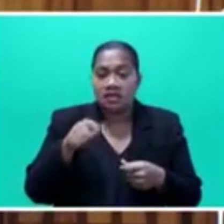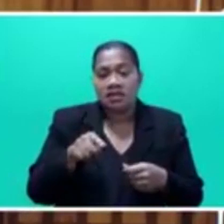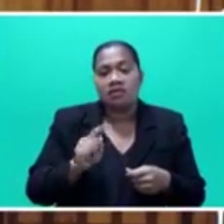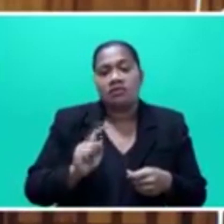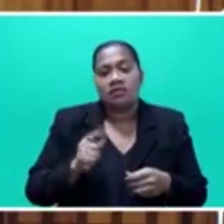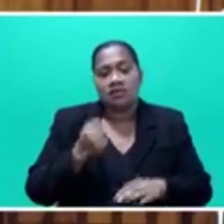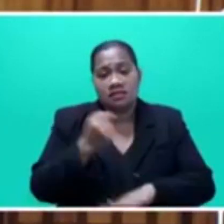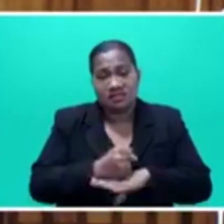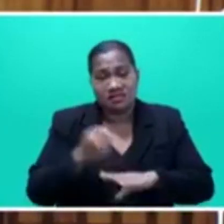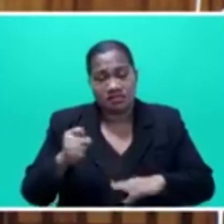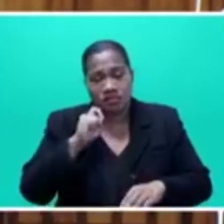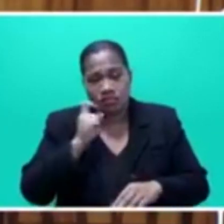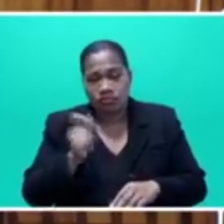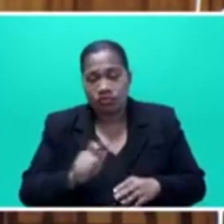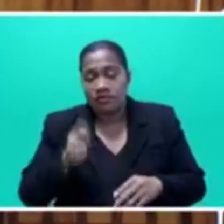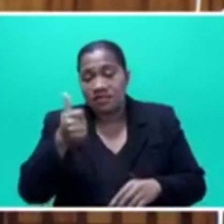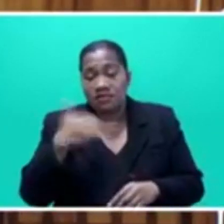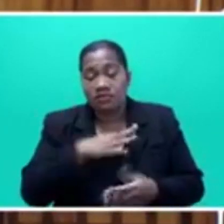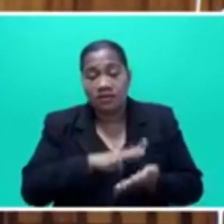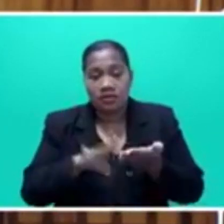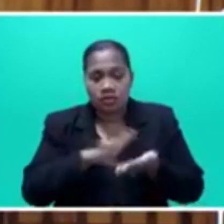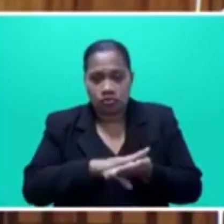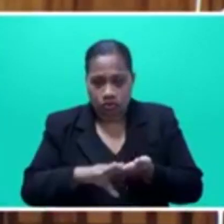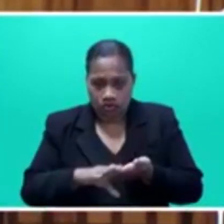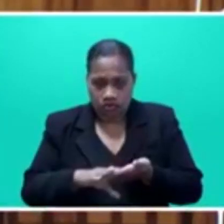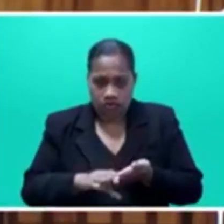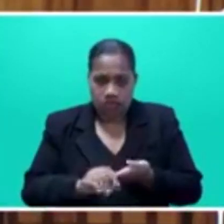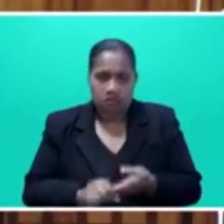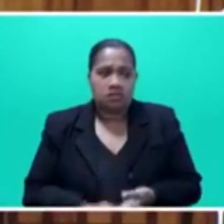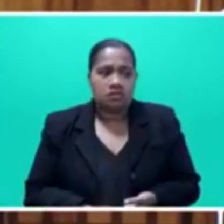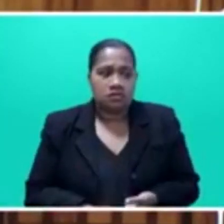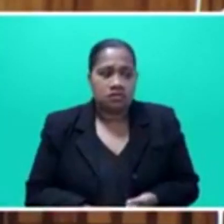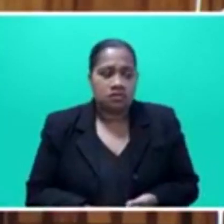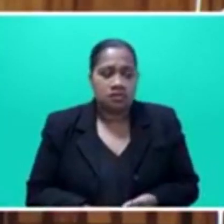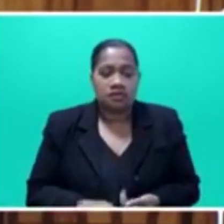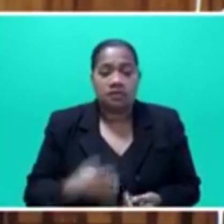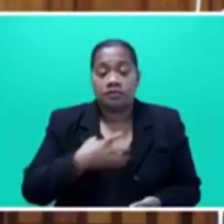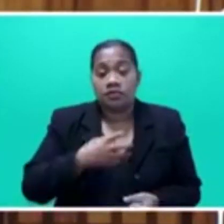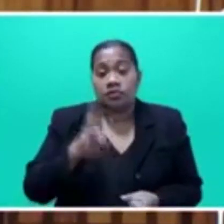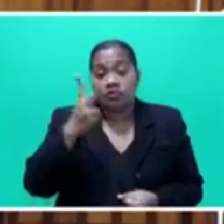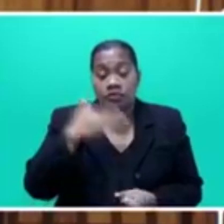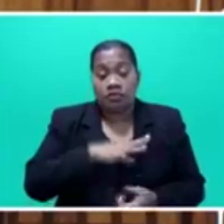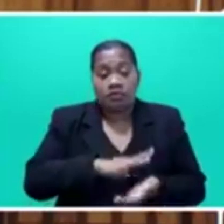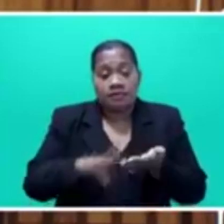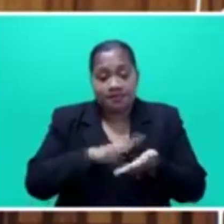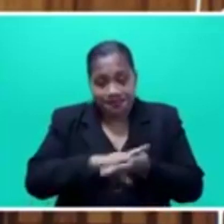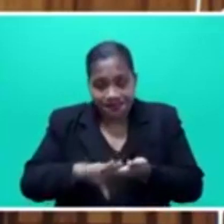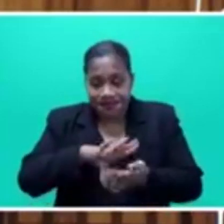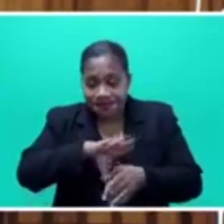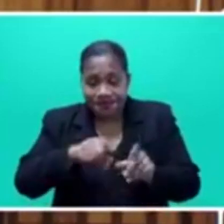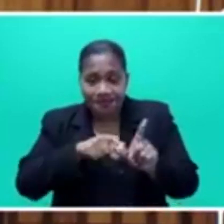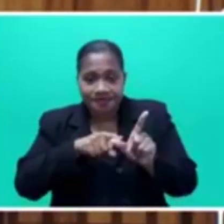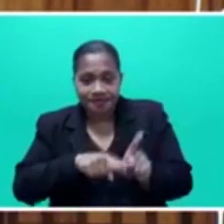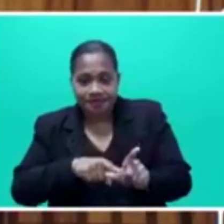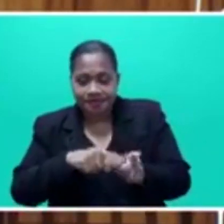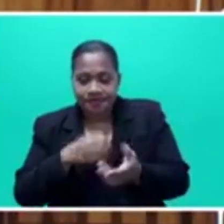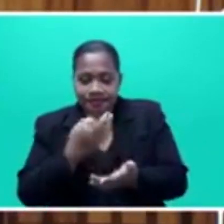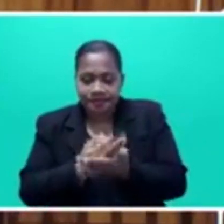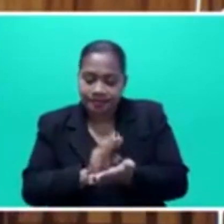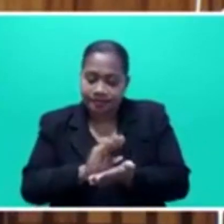off $600 million in TEL's debt and incur further $200 million every year to fund tertiary